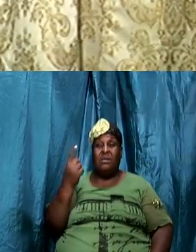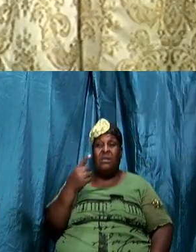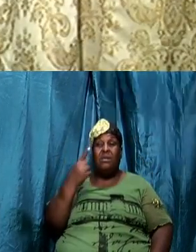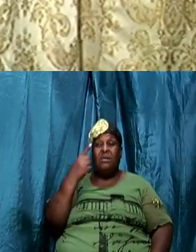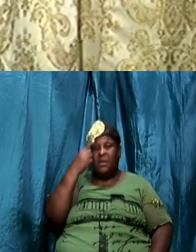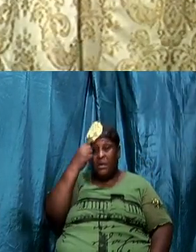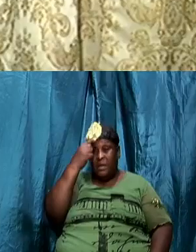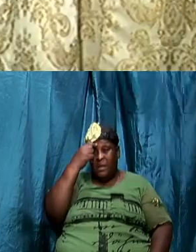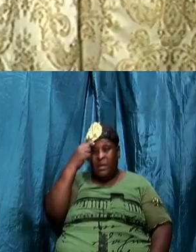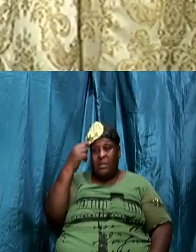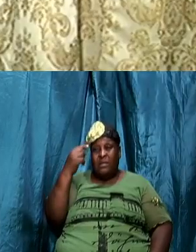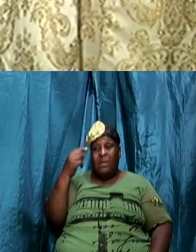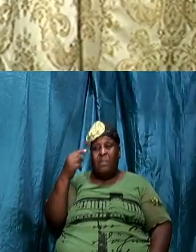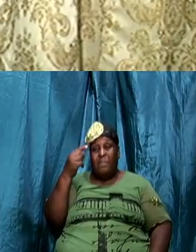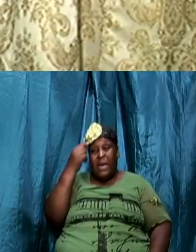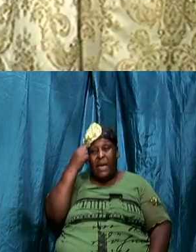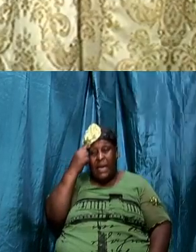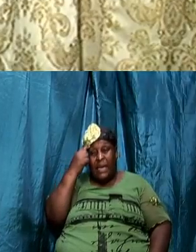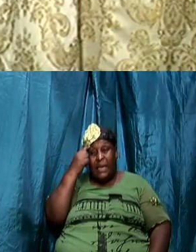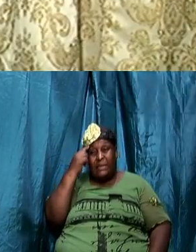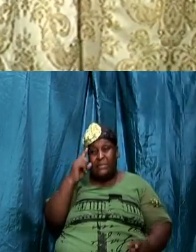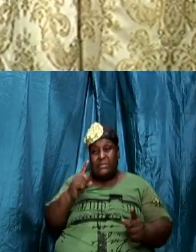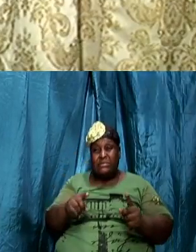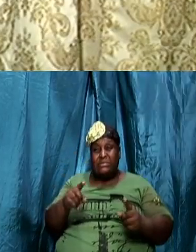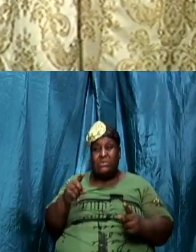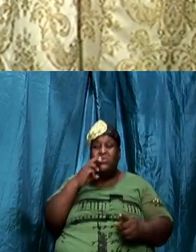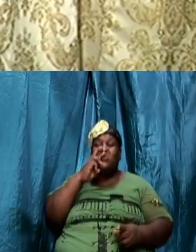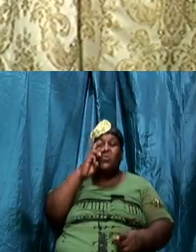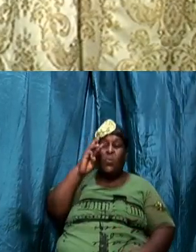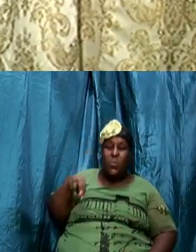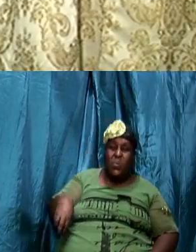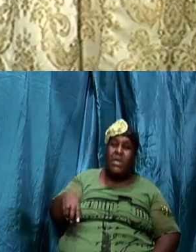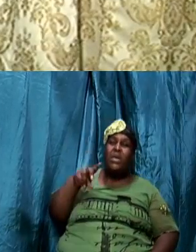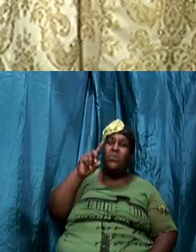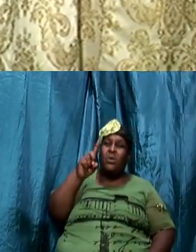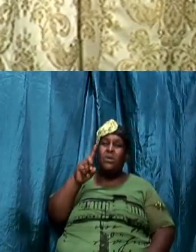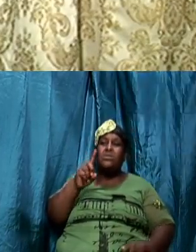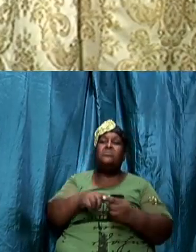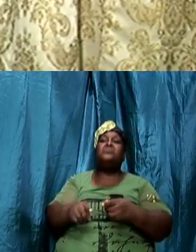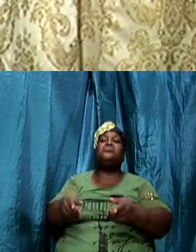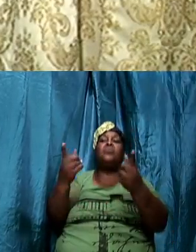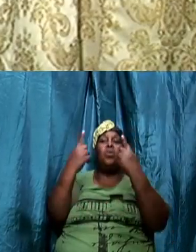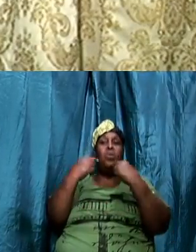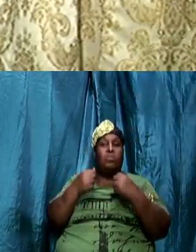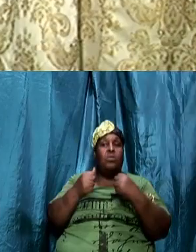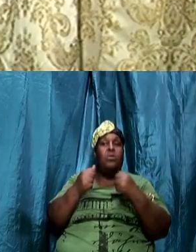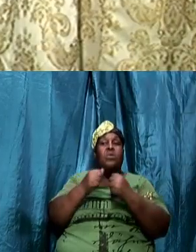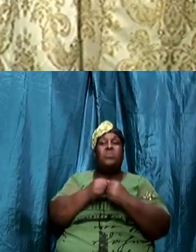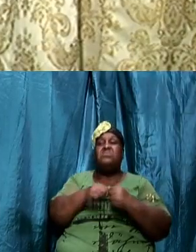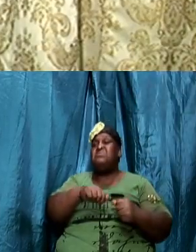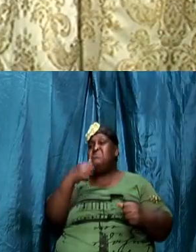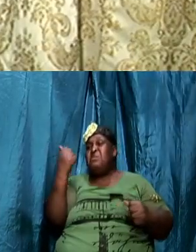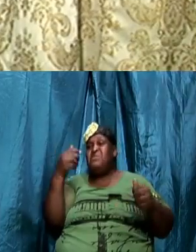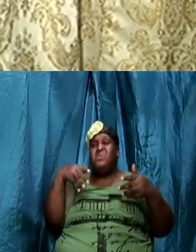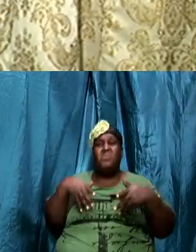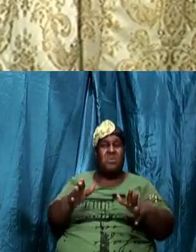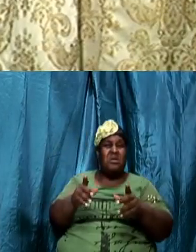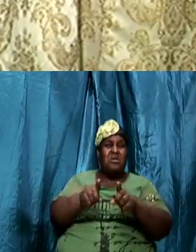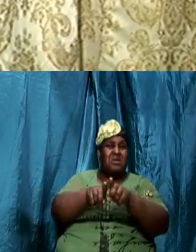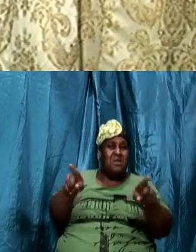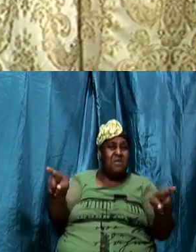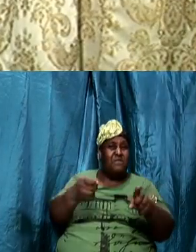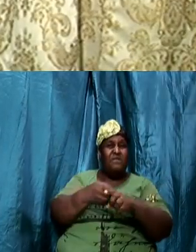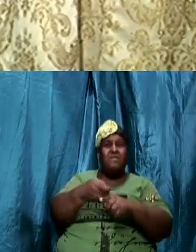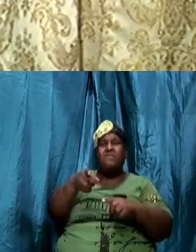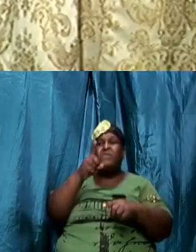intention of the wicked one to come up with another way, contrary to the word, and